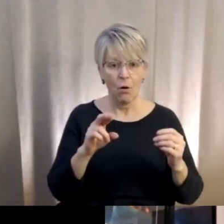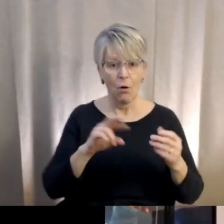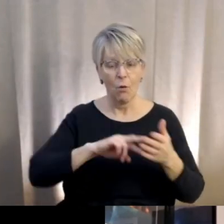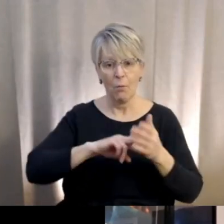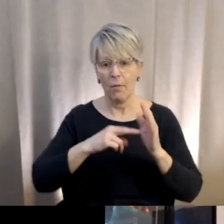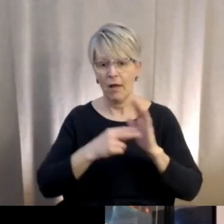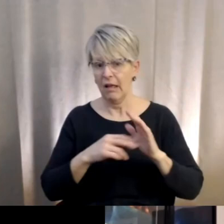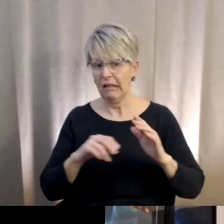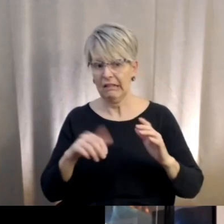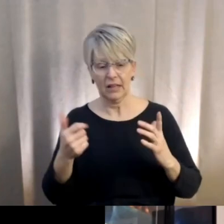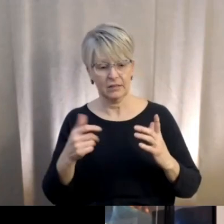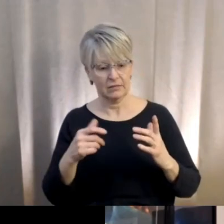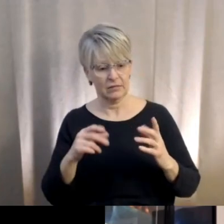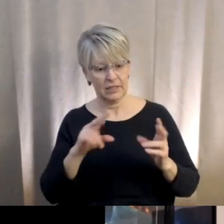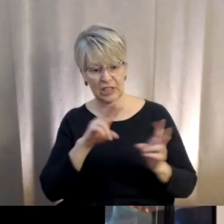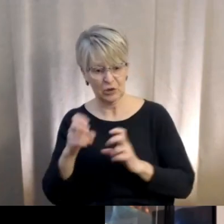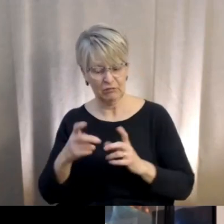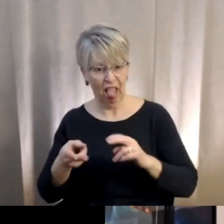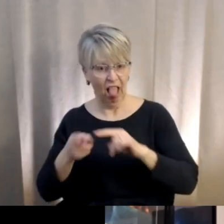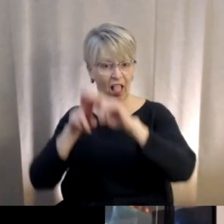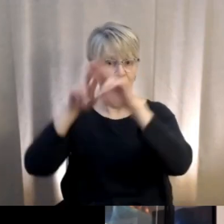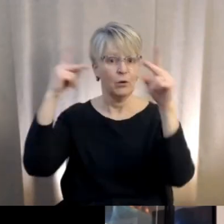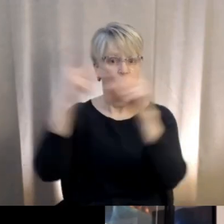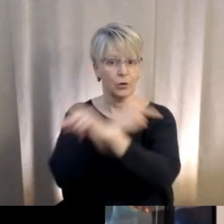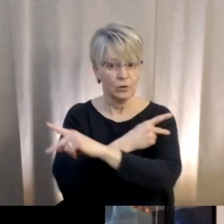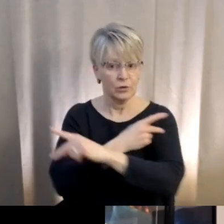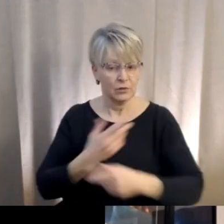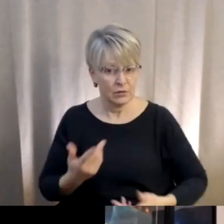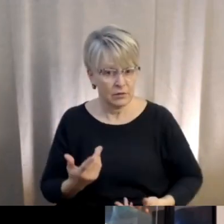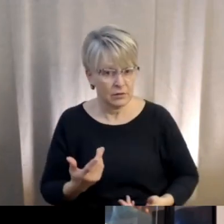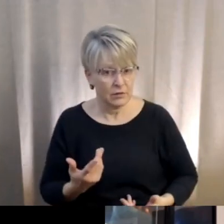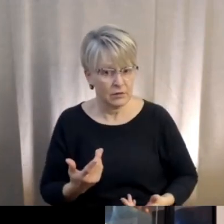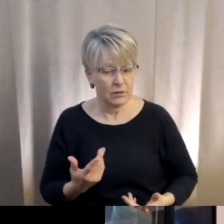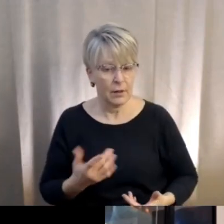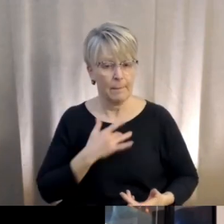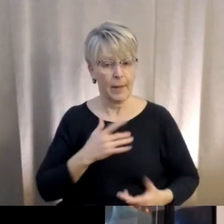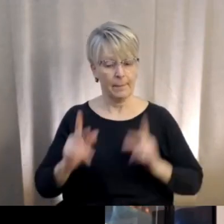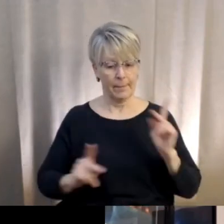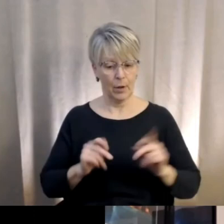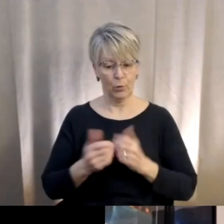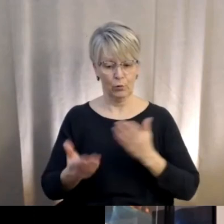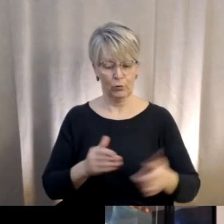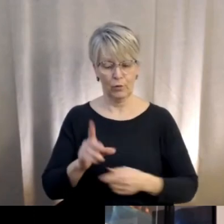issue? Can this escalate? Or usually people with service dogs, are they more